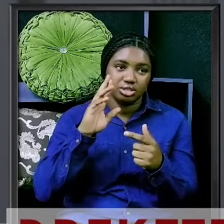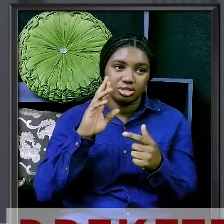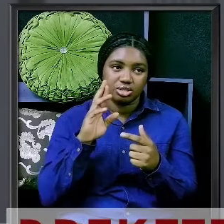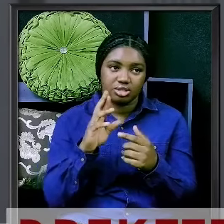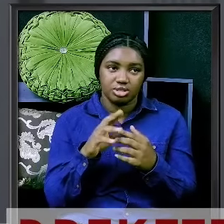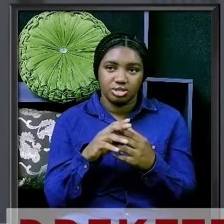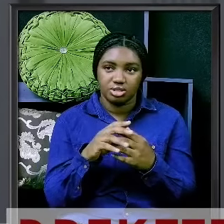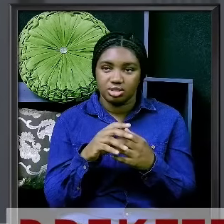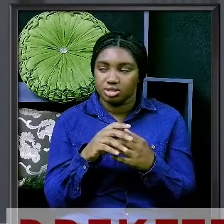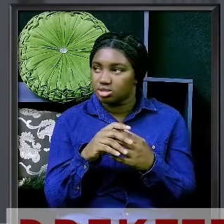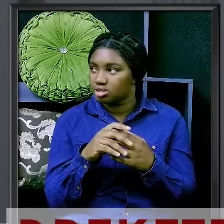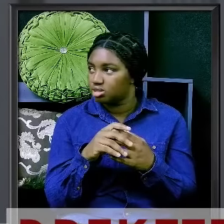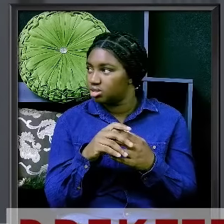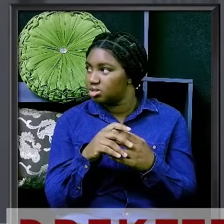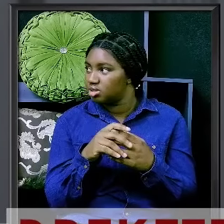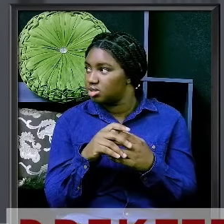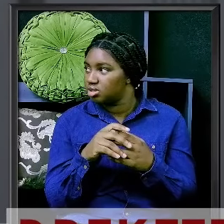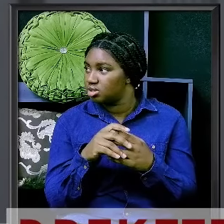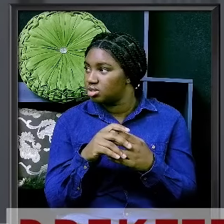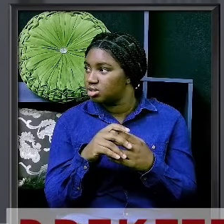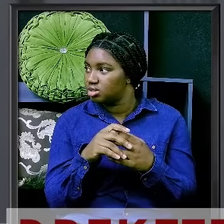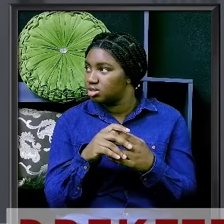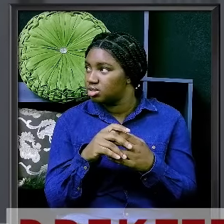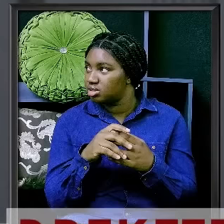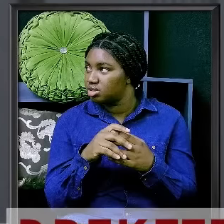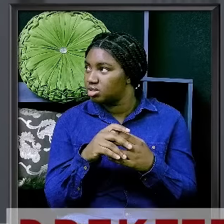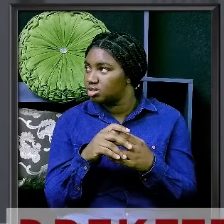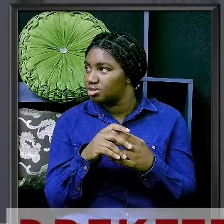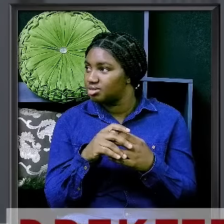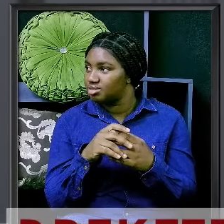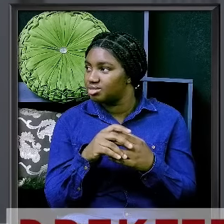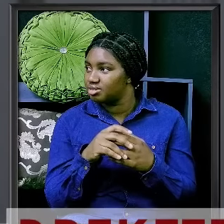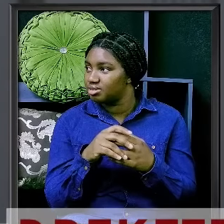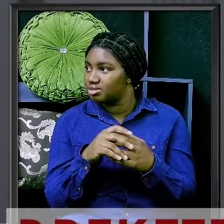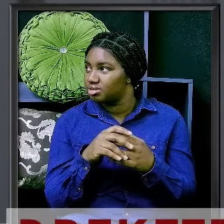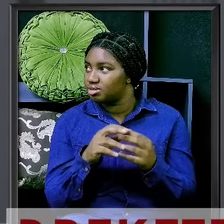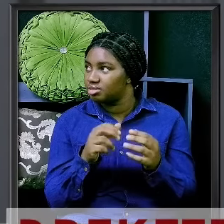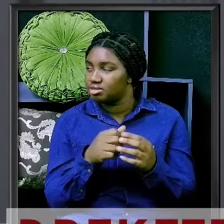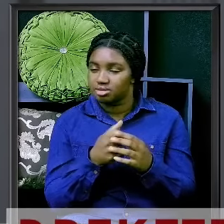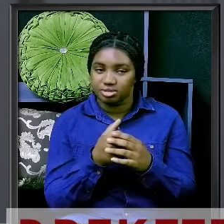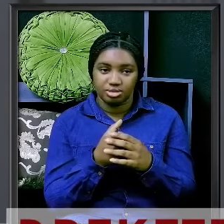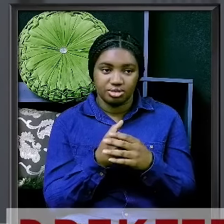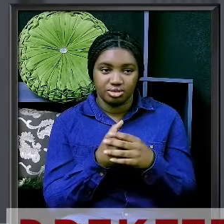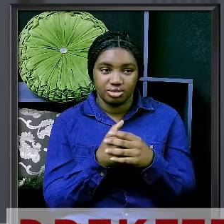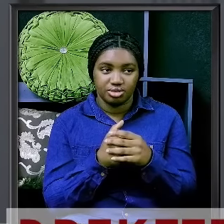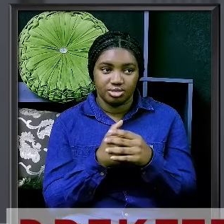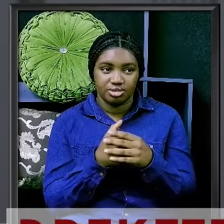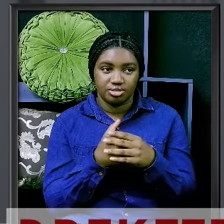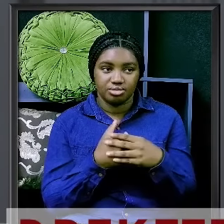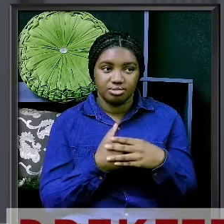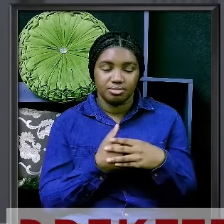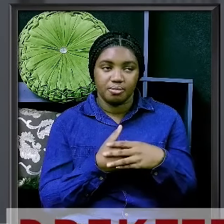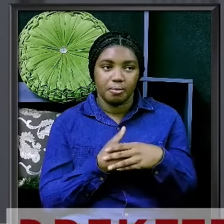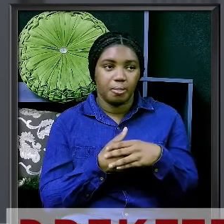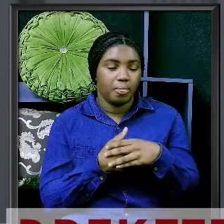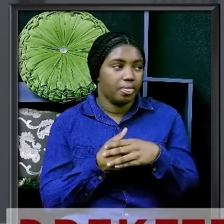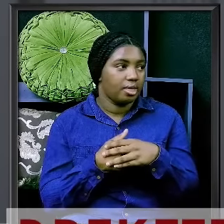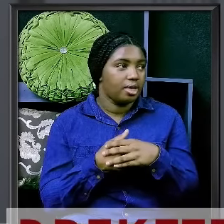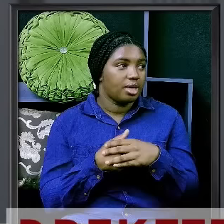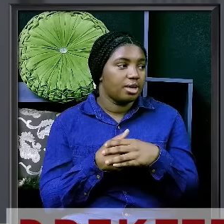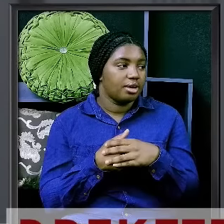No, leave her, babe. They won't take us back. Okay, thank you, let sir. Let the justice they look for being a gist, she will come to